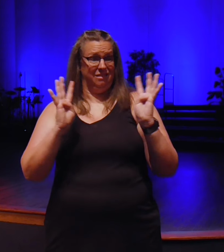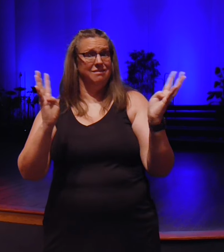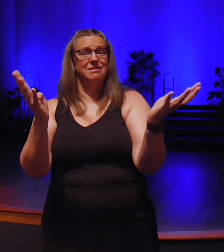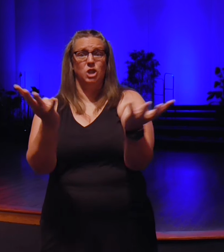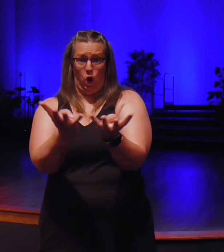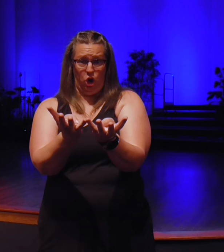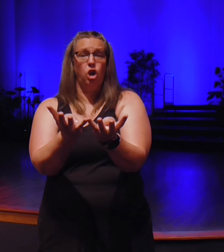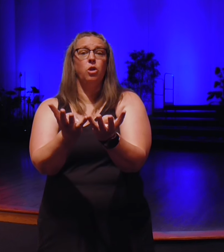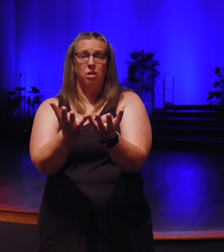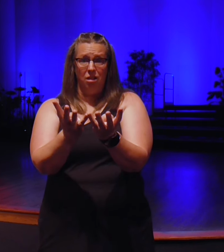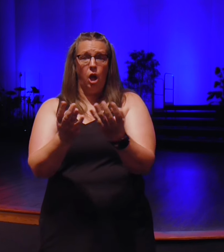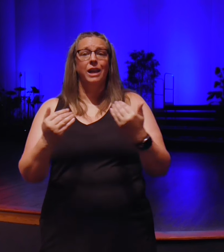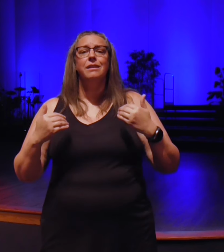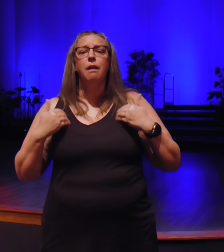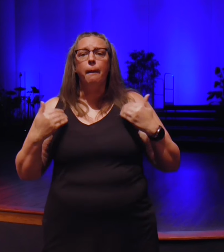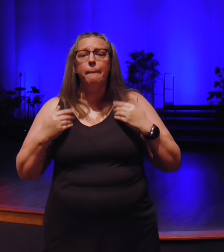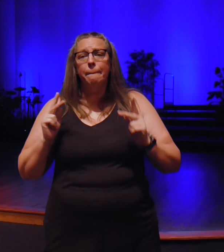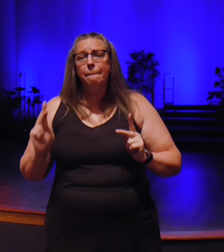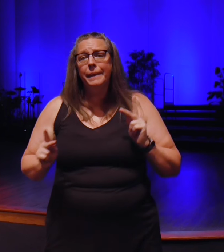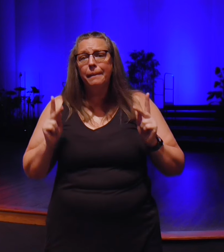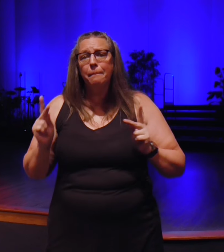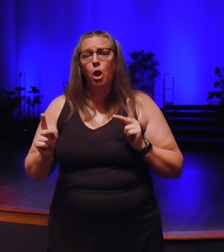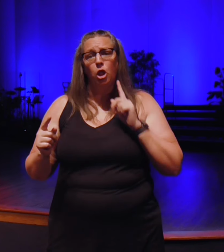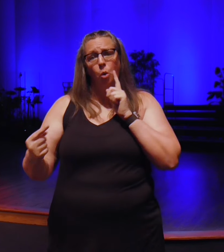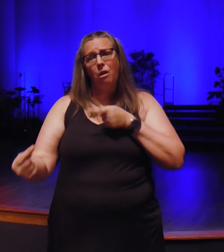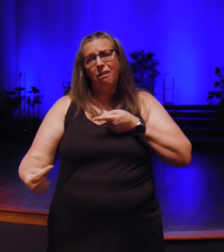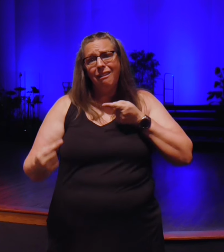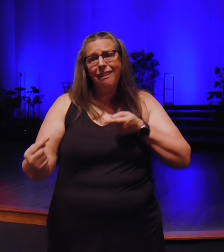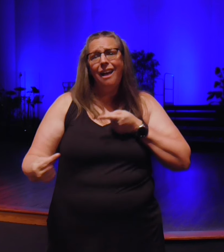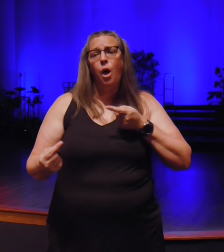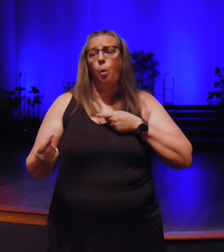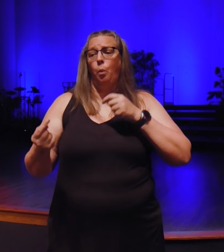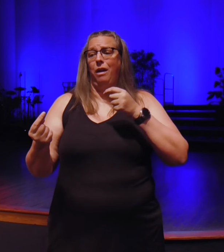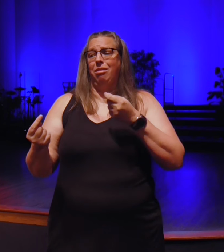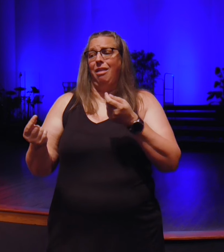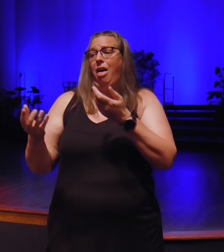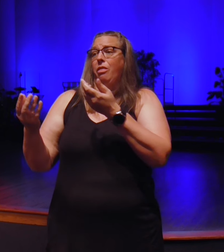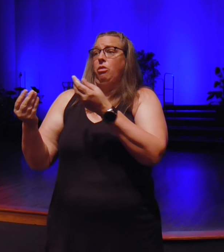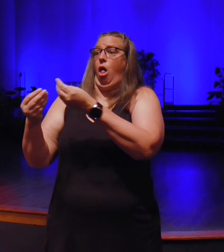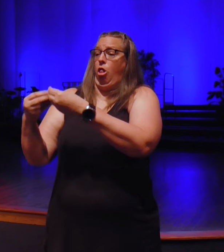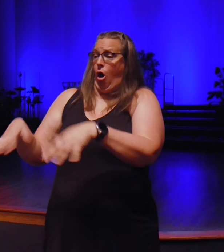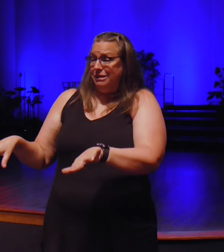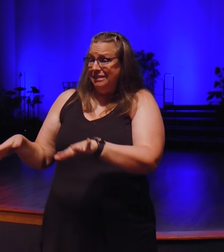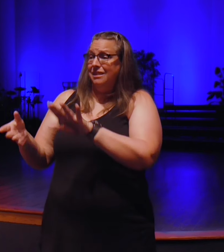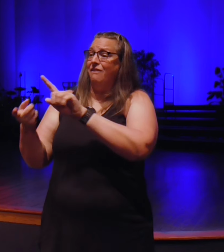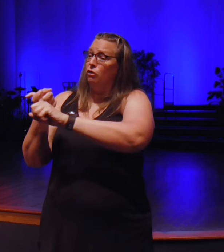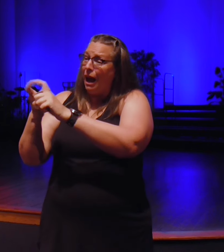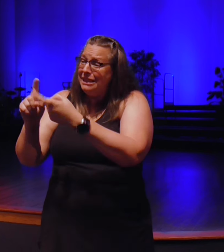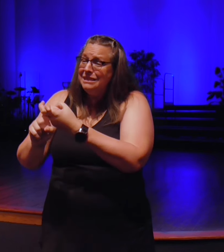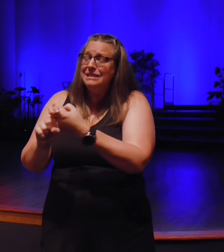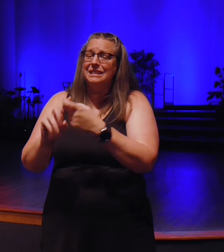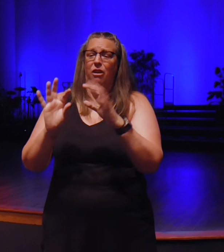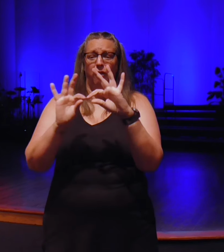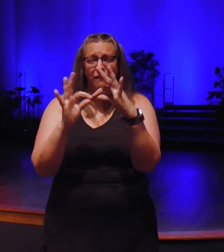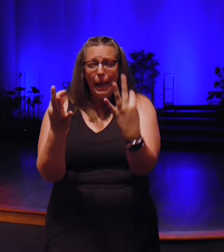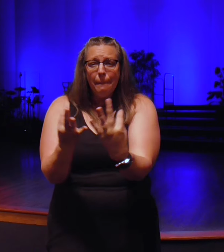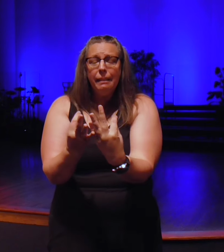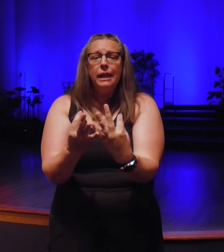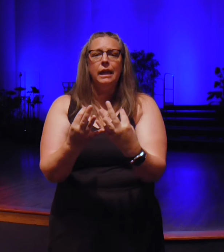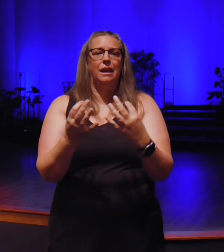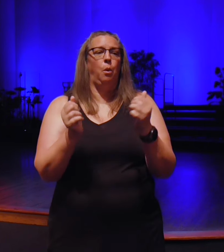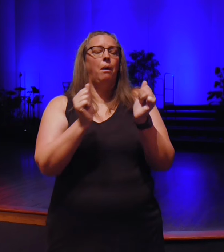people who had to grapple not only with the loss of friends and loved ones, but with a